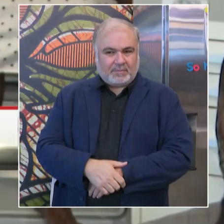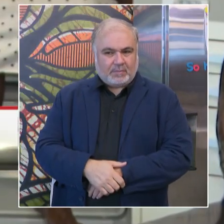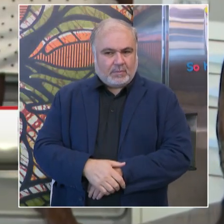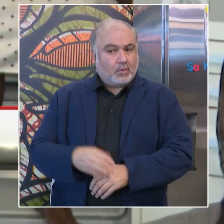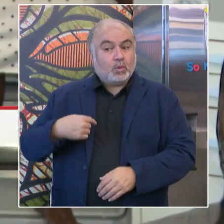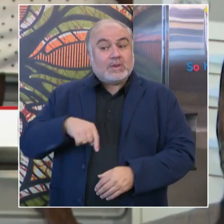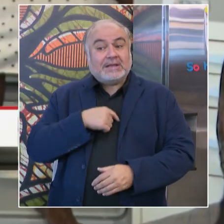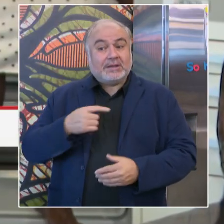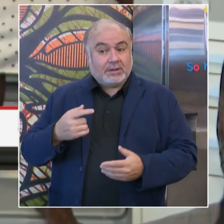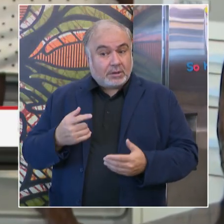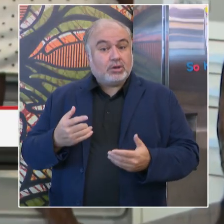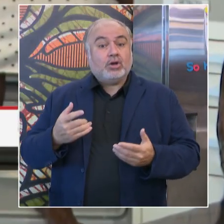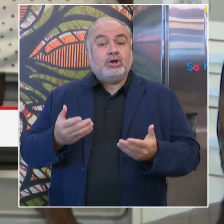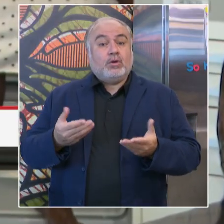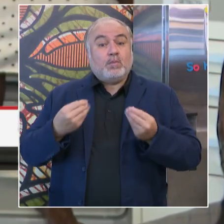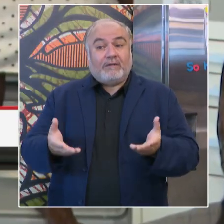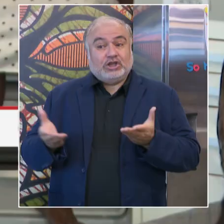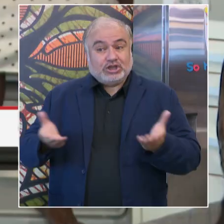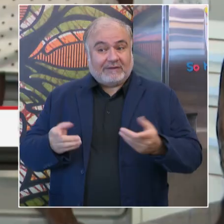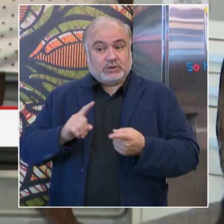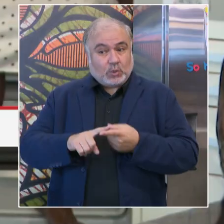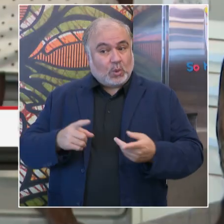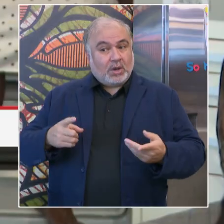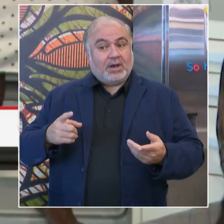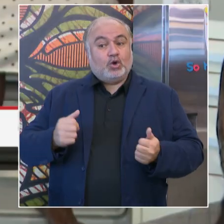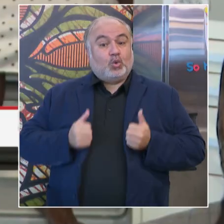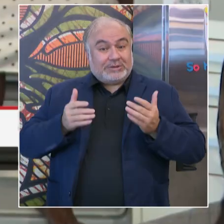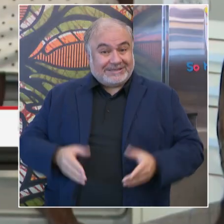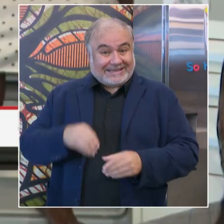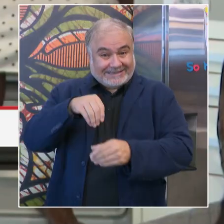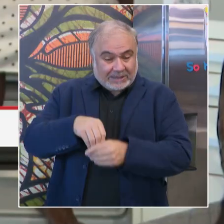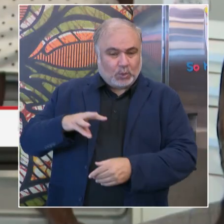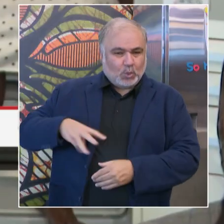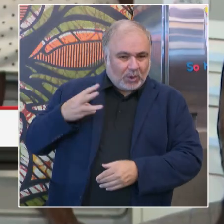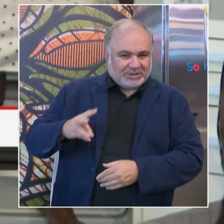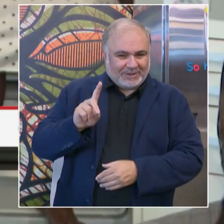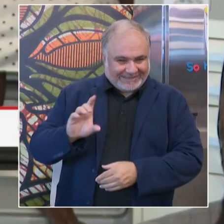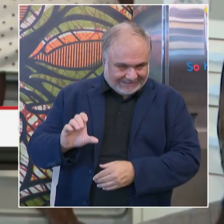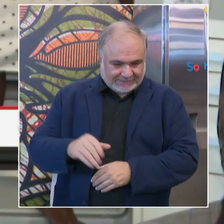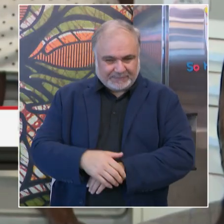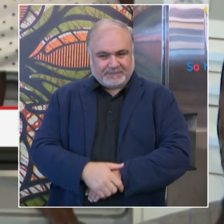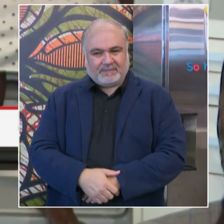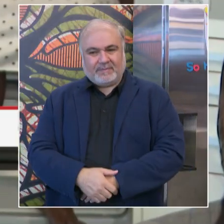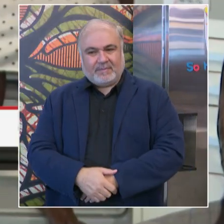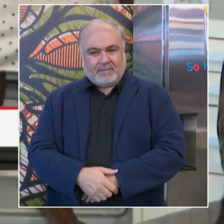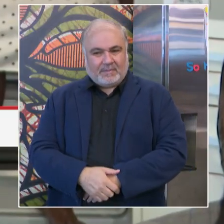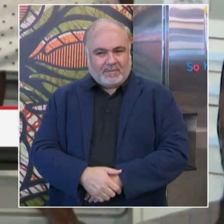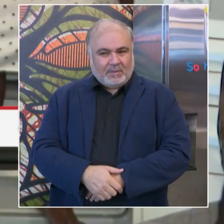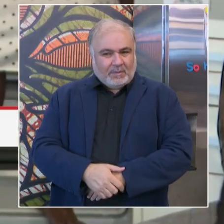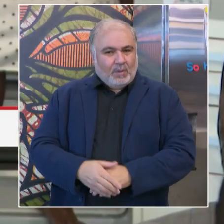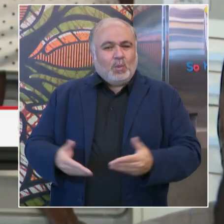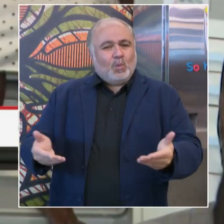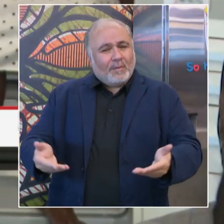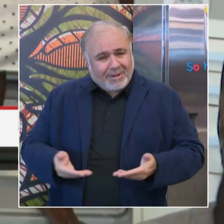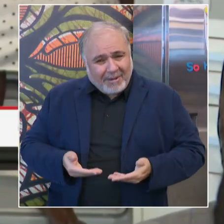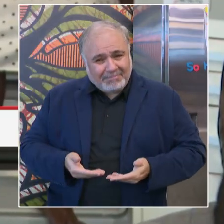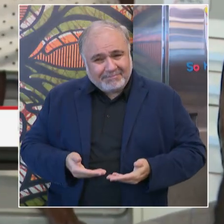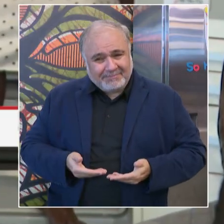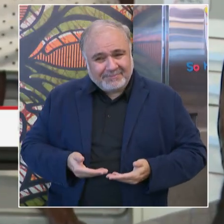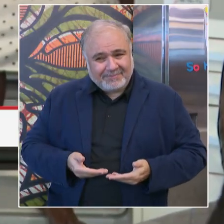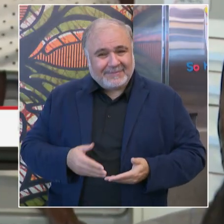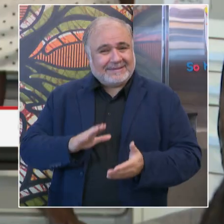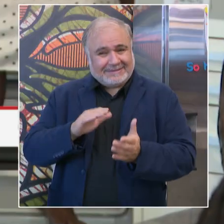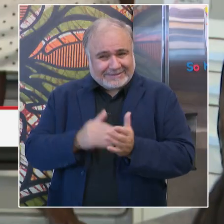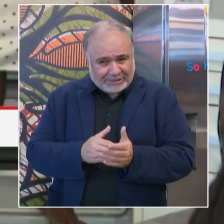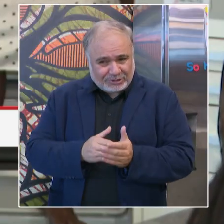newly opened healthcare facility here at Max Robinson. So welcome to one of our healthcare homes. It was just 2 years ago that we